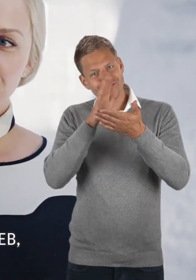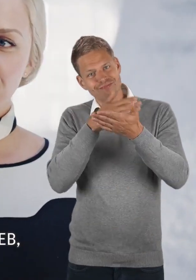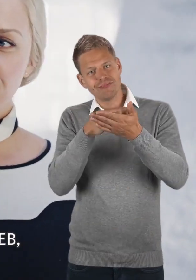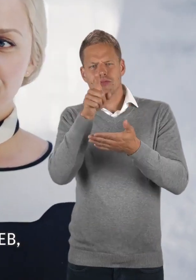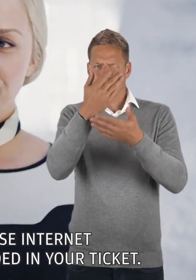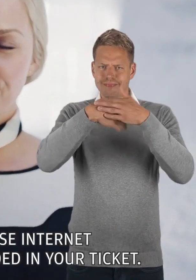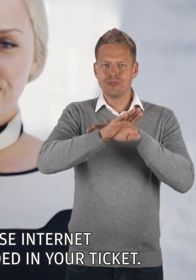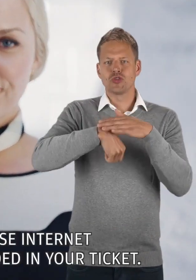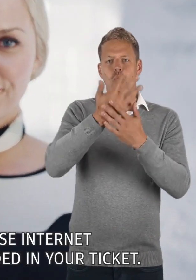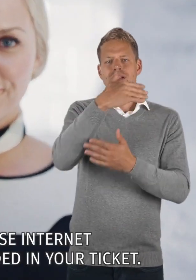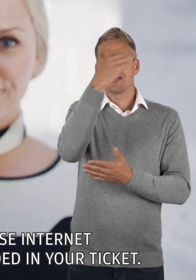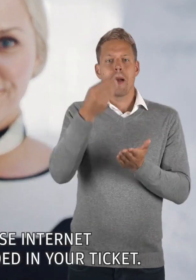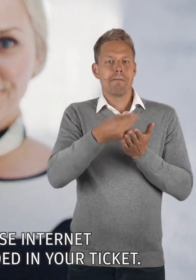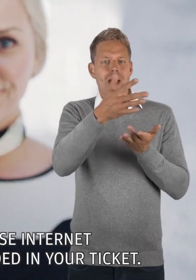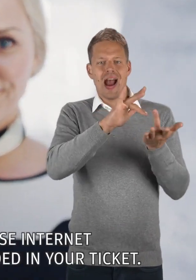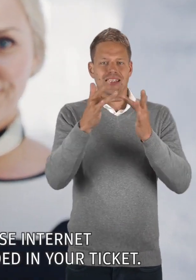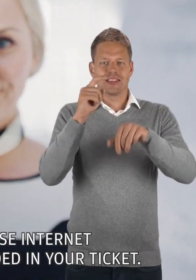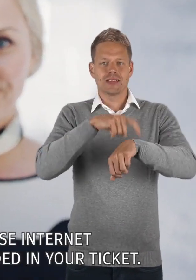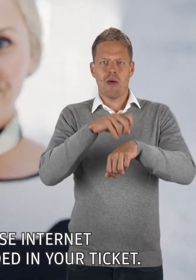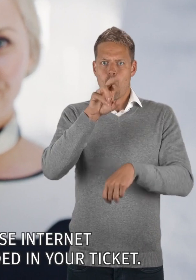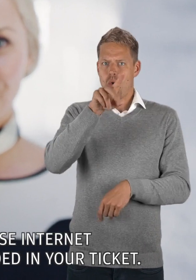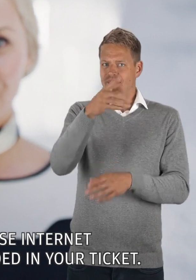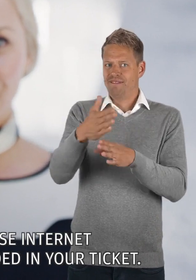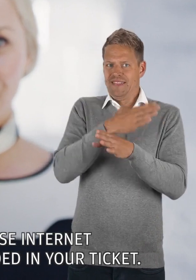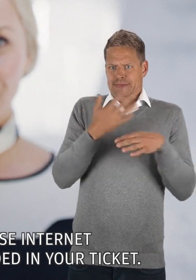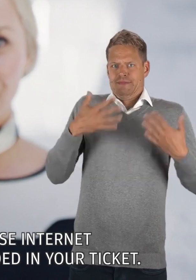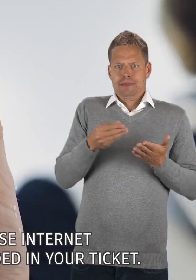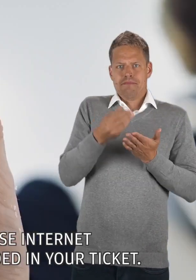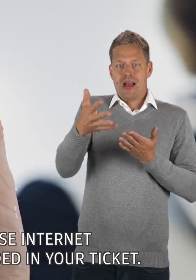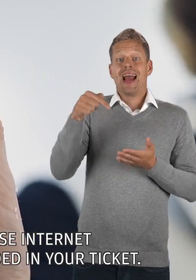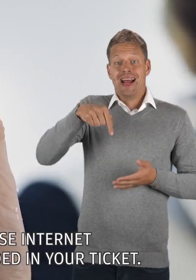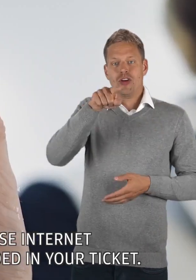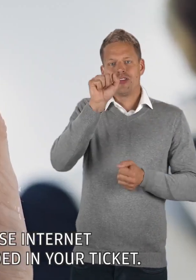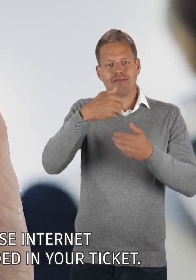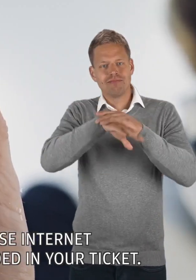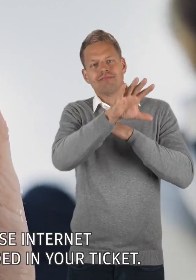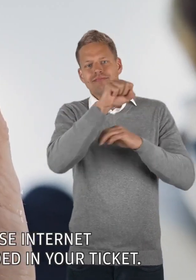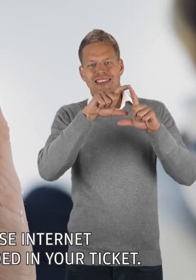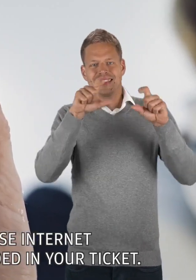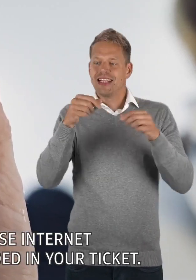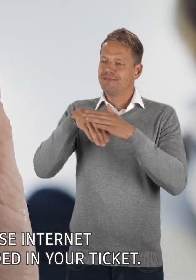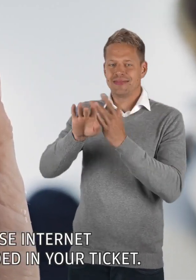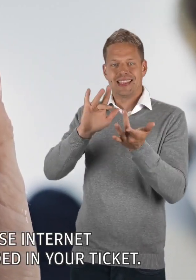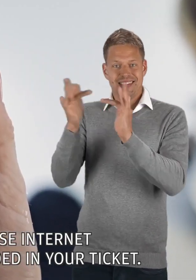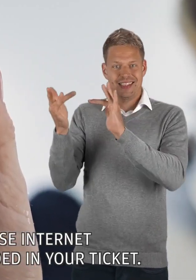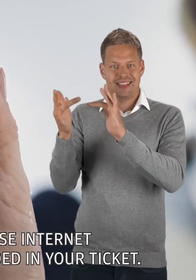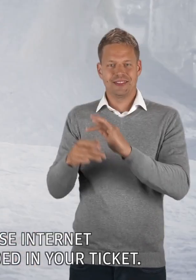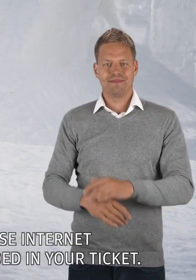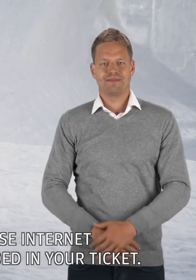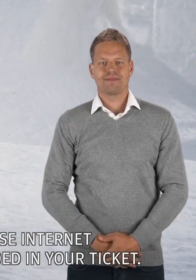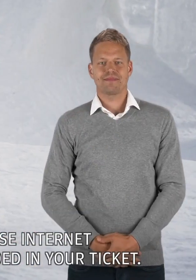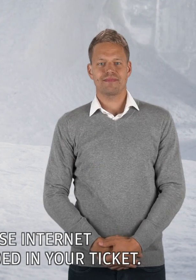browse the web, visit the Nordic Sky portal to purchase internet access or to redeem internet access included in your